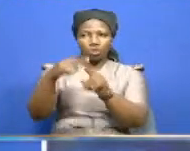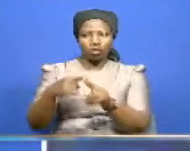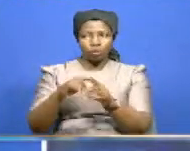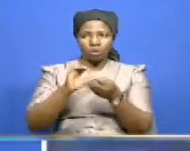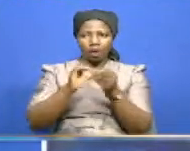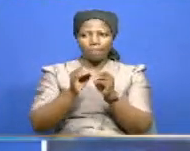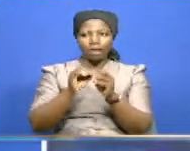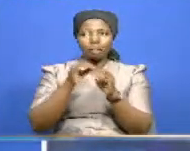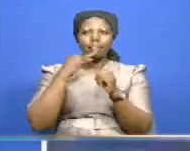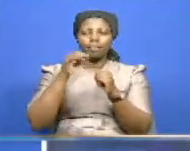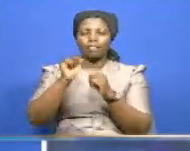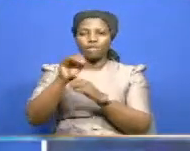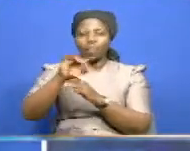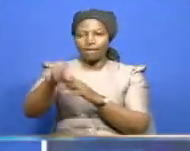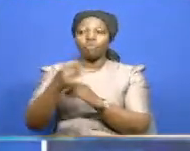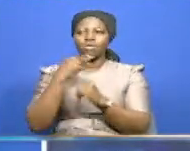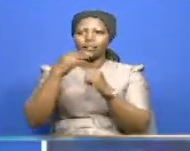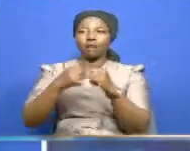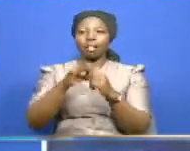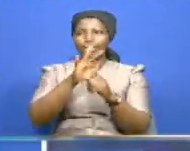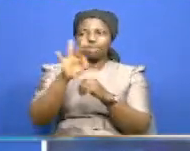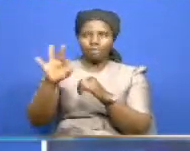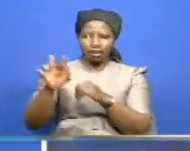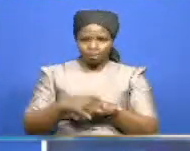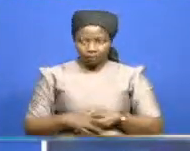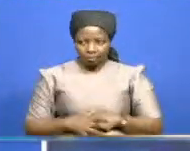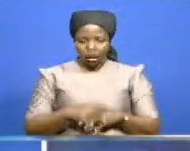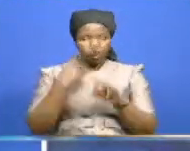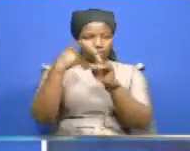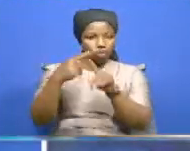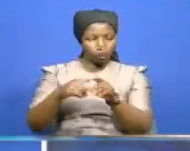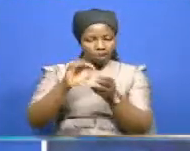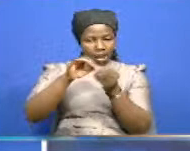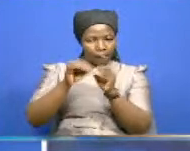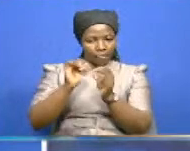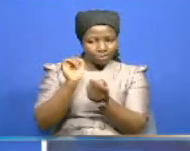50,833. The cumulative number of samples analyzed stands at